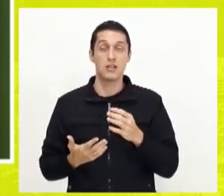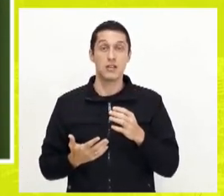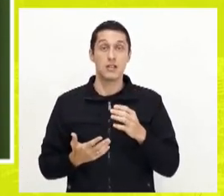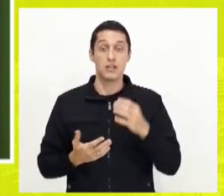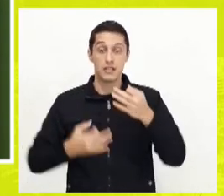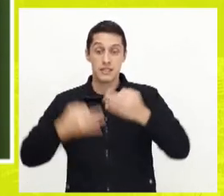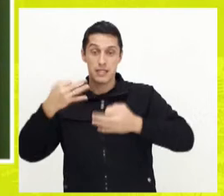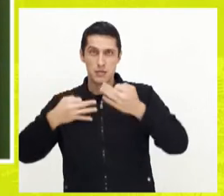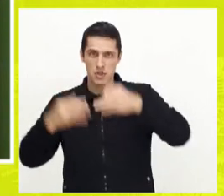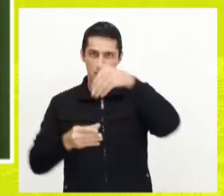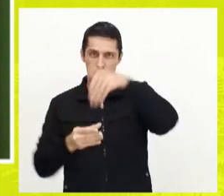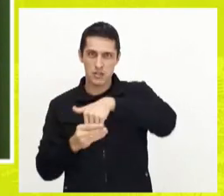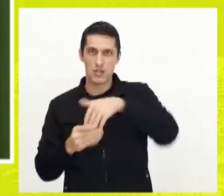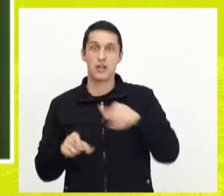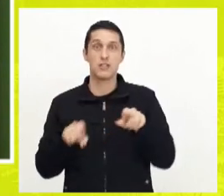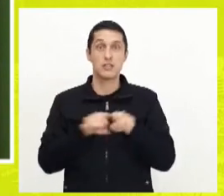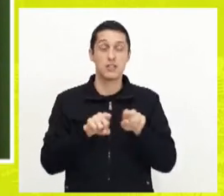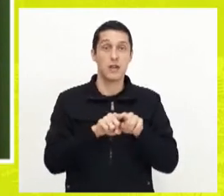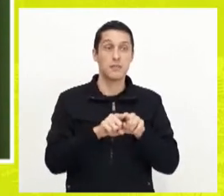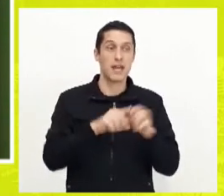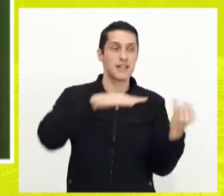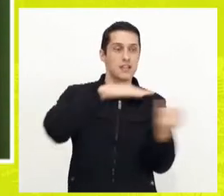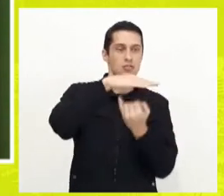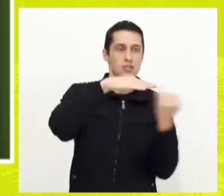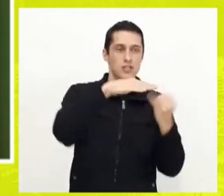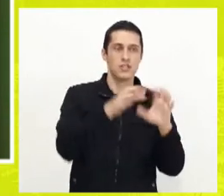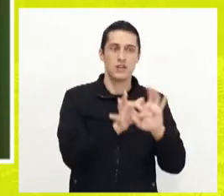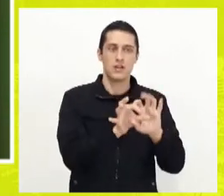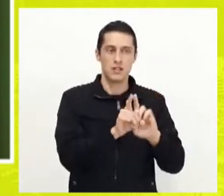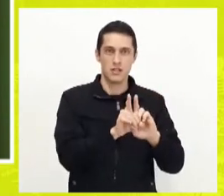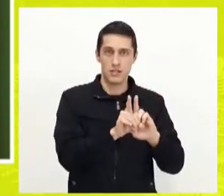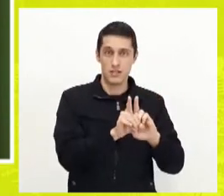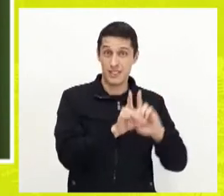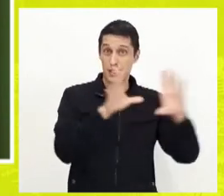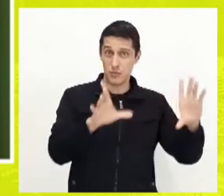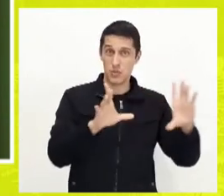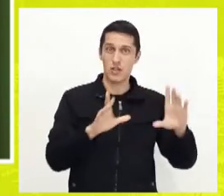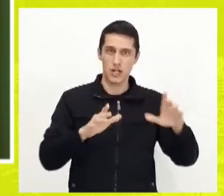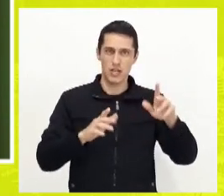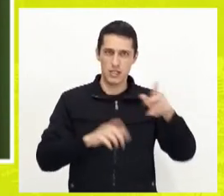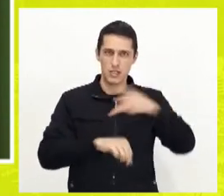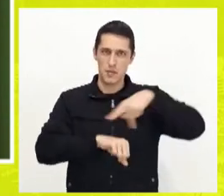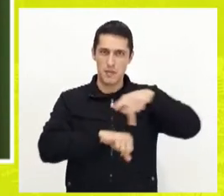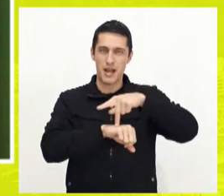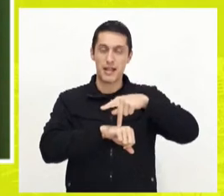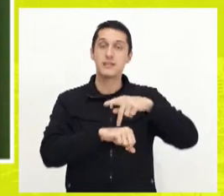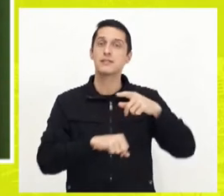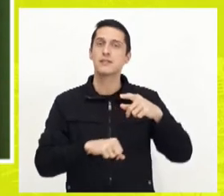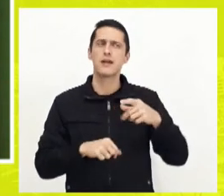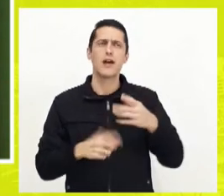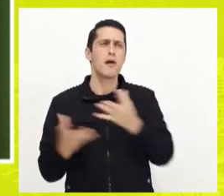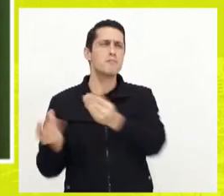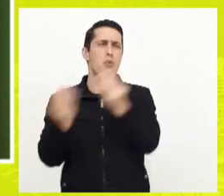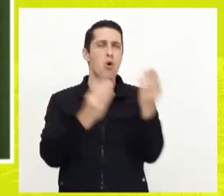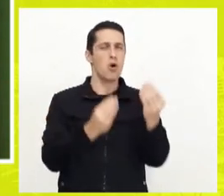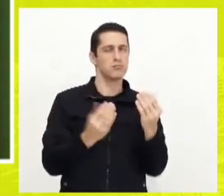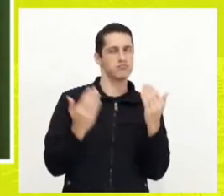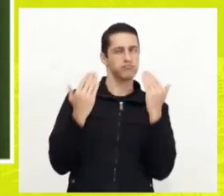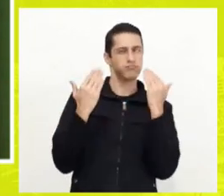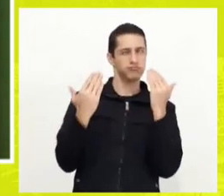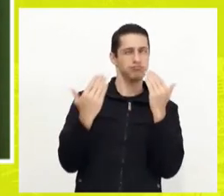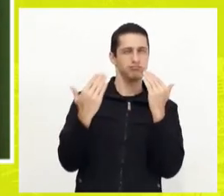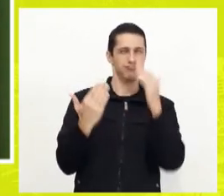democratic institutions in our countries are suffering a crisis of legitimacy and reliability